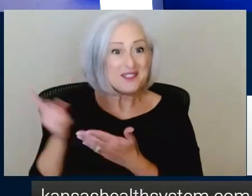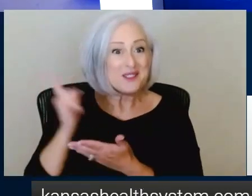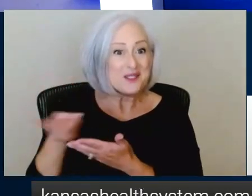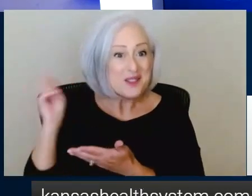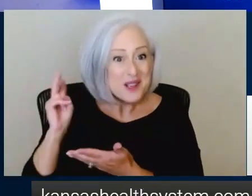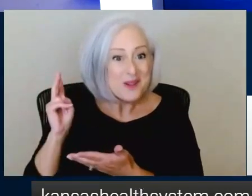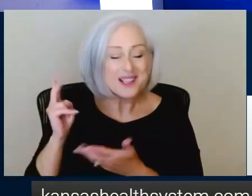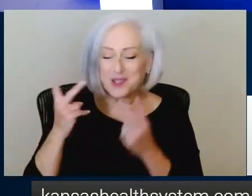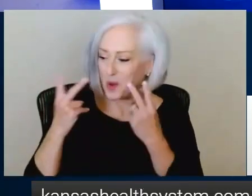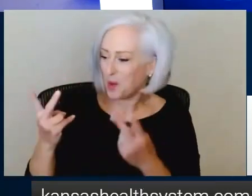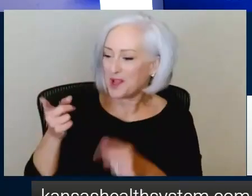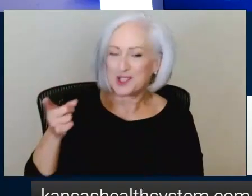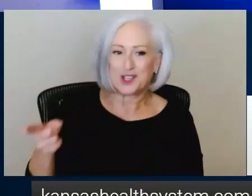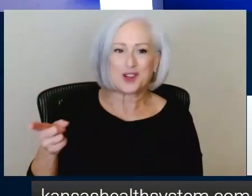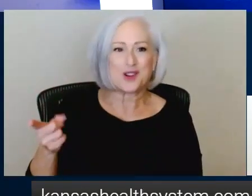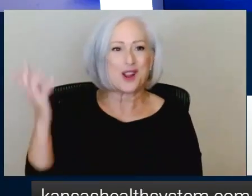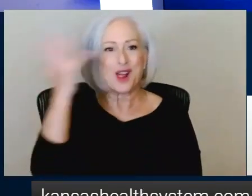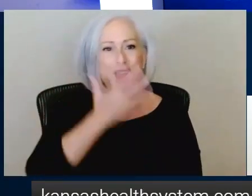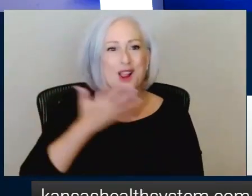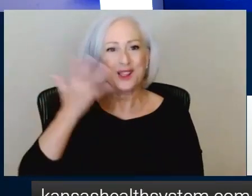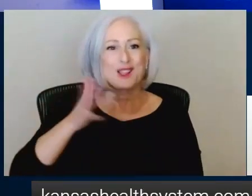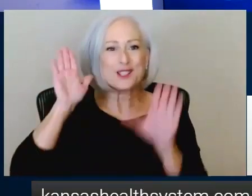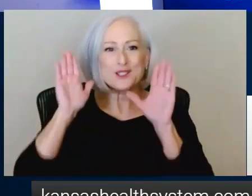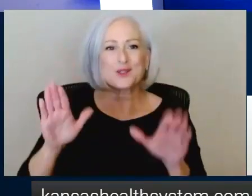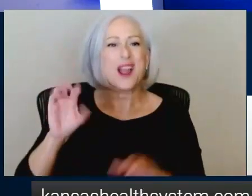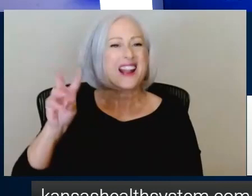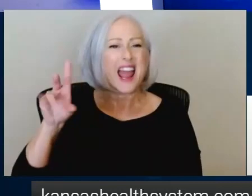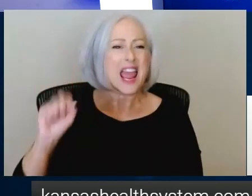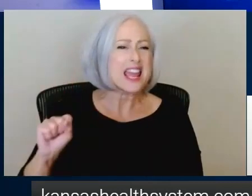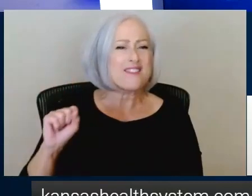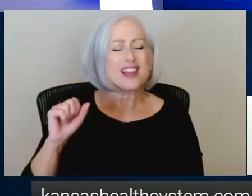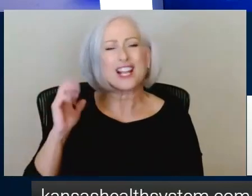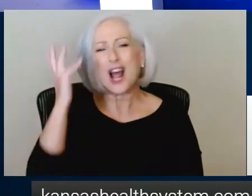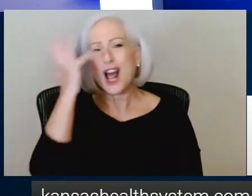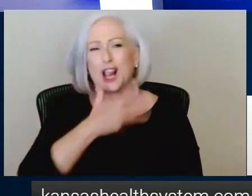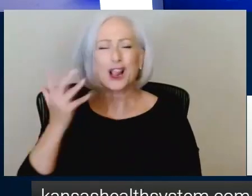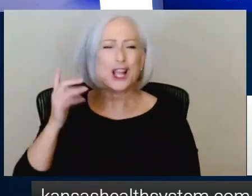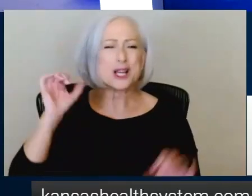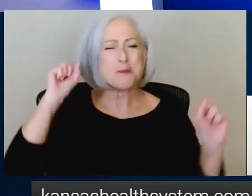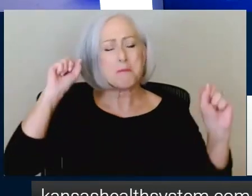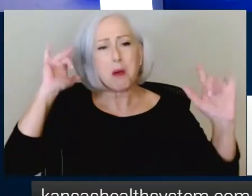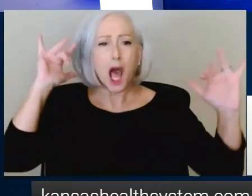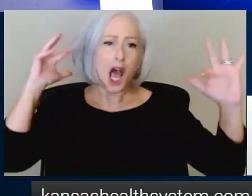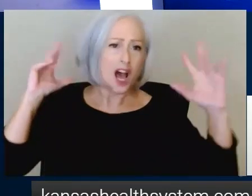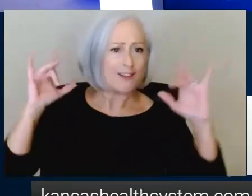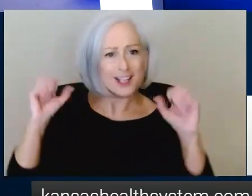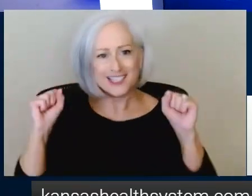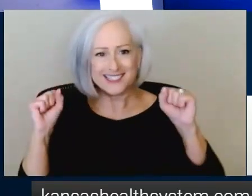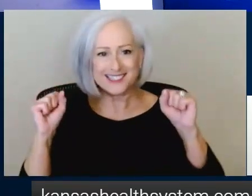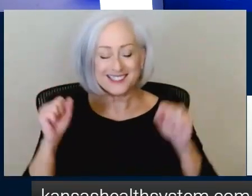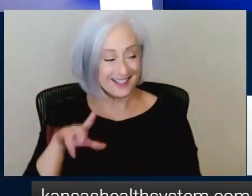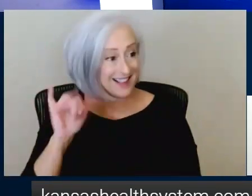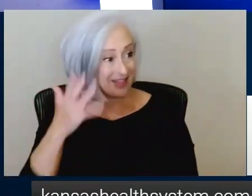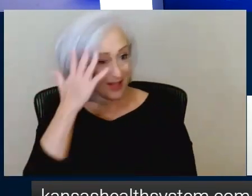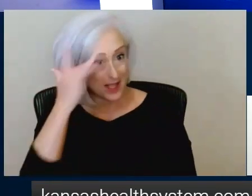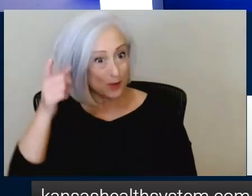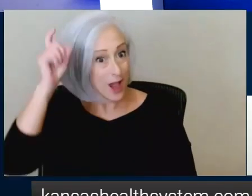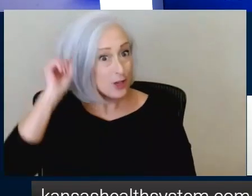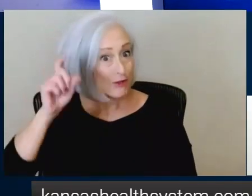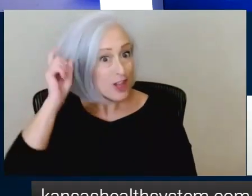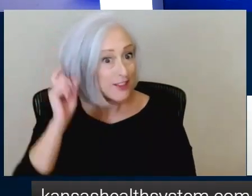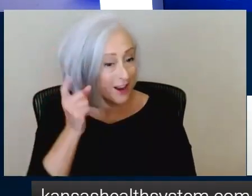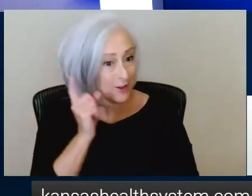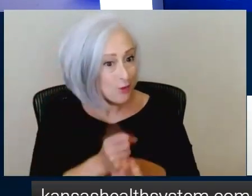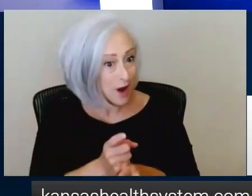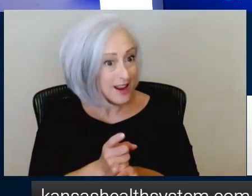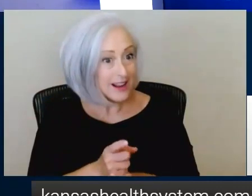I think she looks great. Evelyn, you look marvelous, and I think we should be pretty And that's excited. why you shaved your head. Is for people who go through